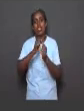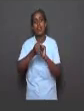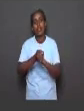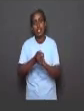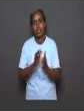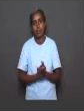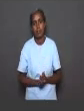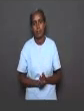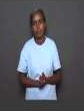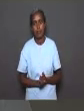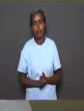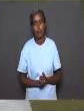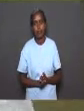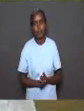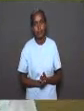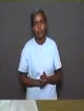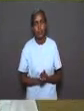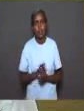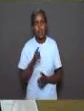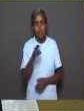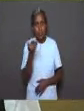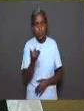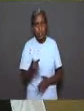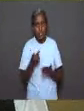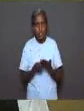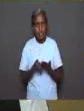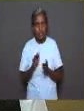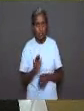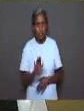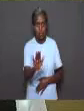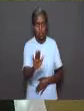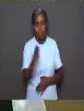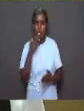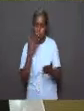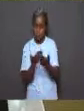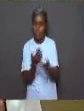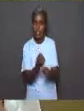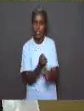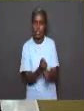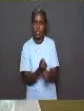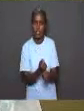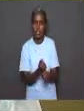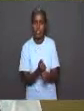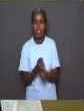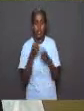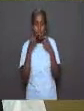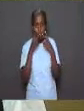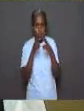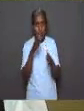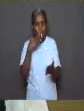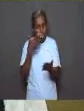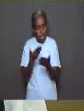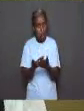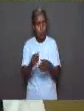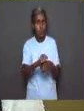the inverse. If you figured this out on your own, well done. You are